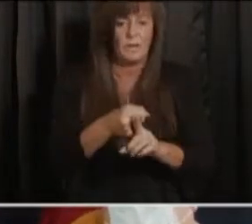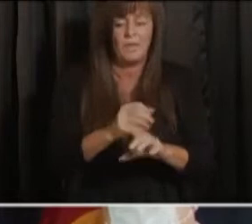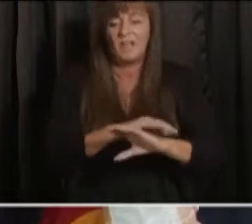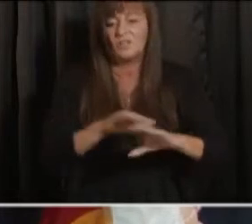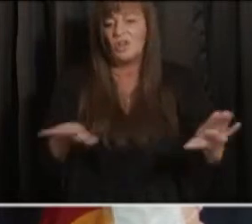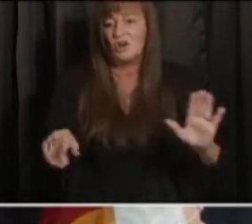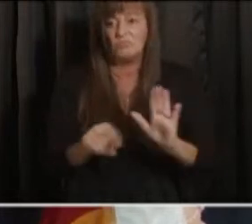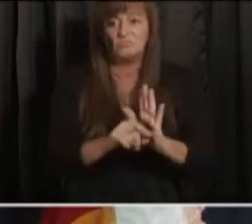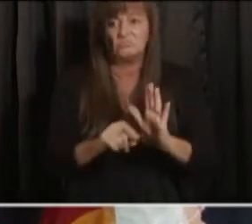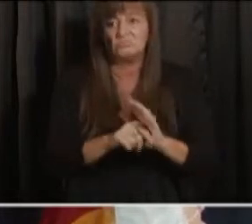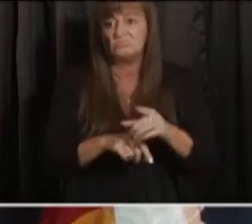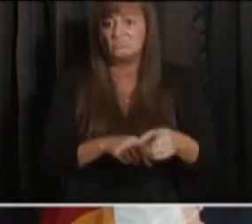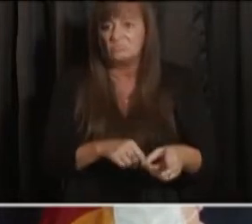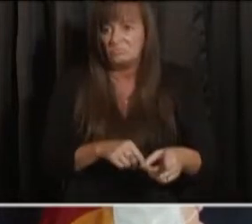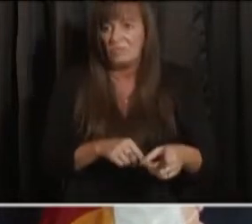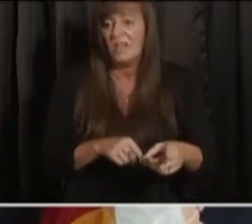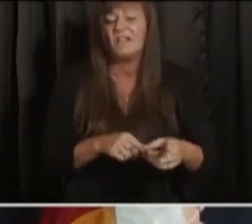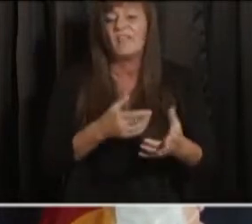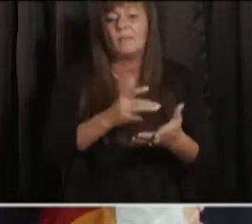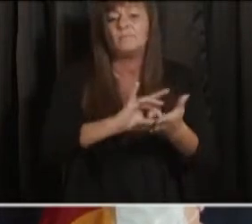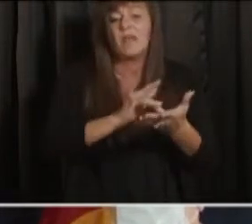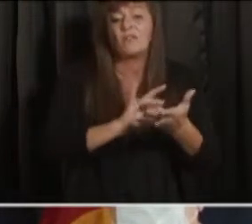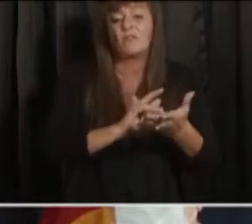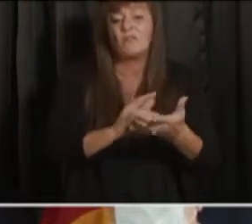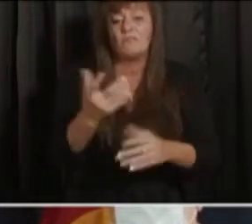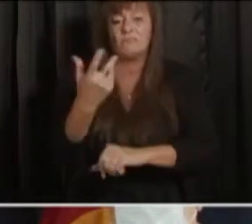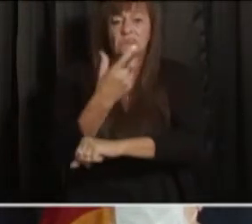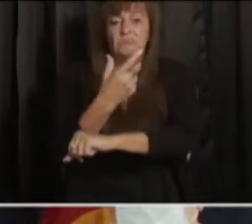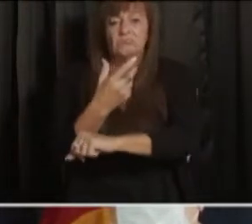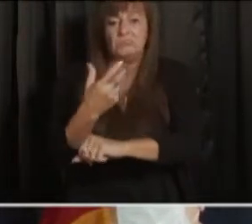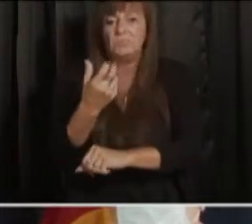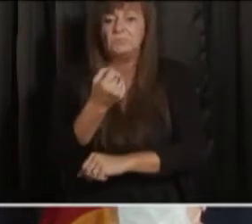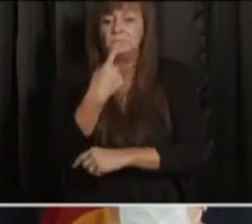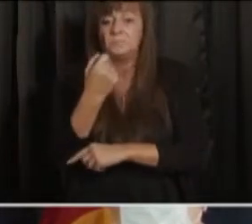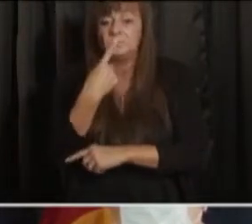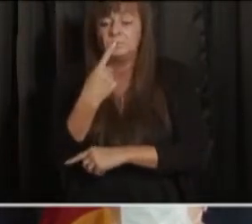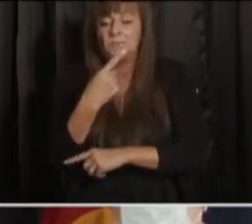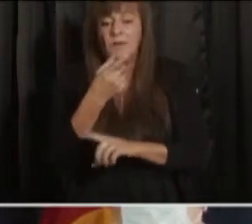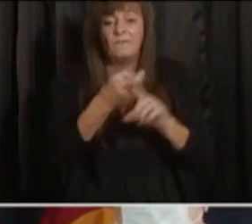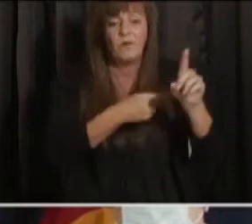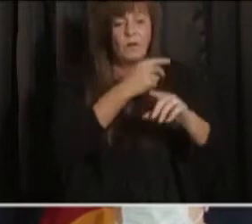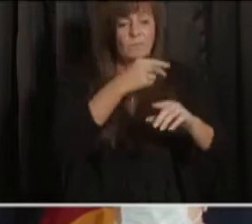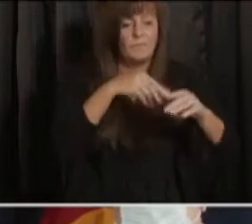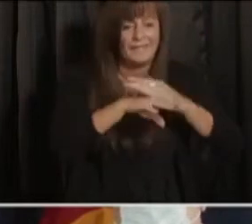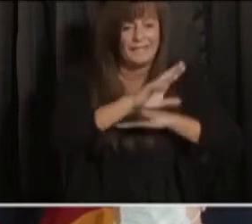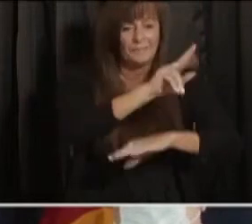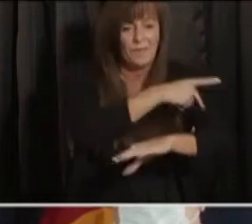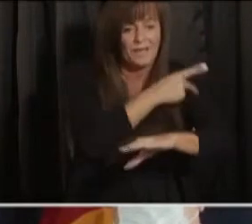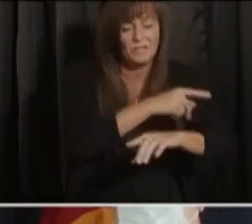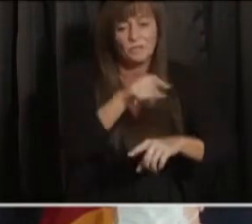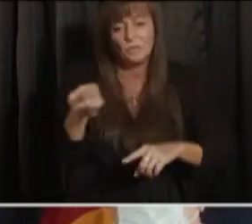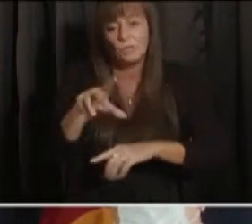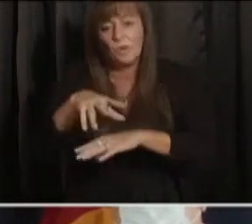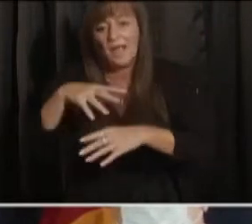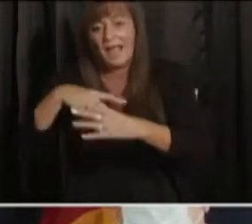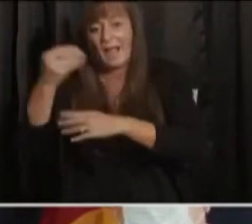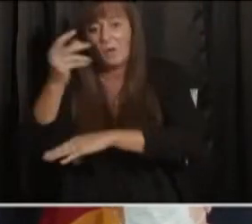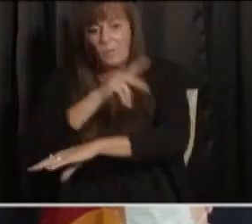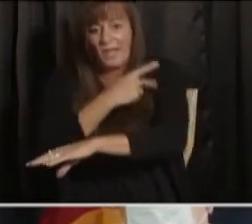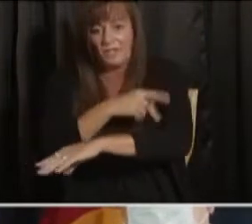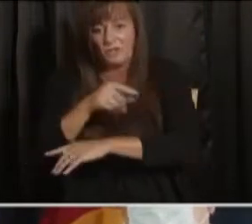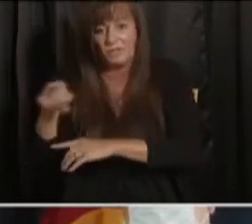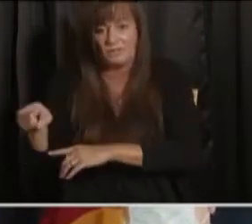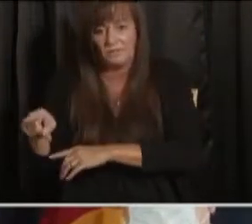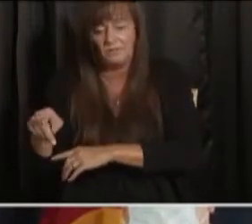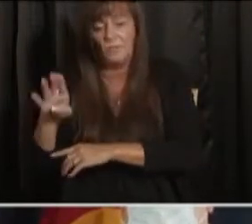moving monoclonal antibiotic treatment out of hospitals to mobile clinics to urgent care centers. I would expect